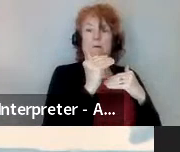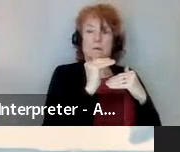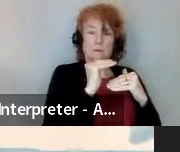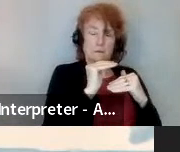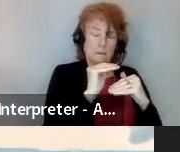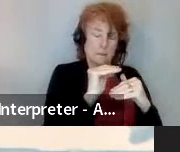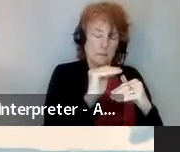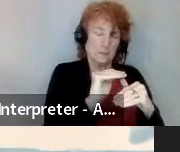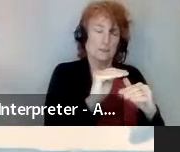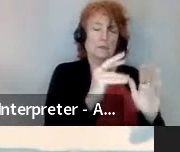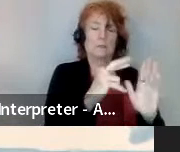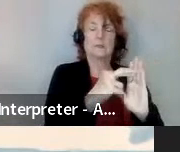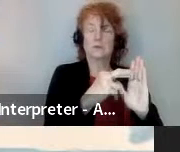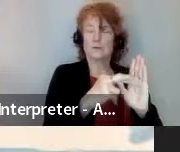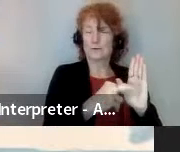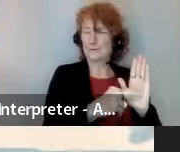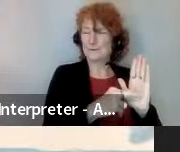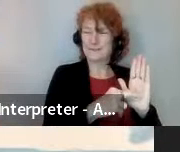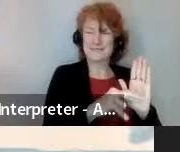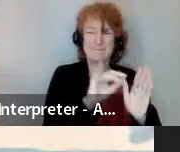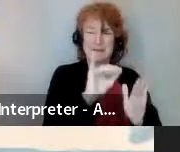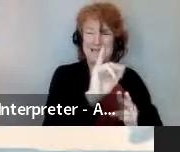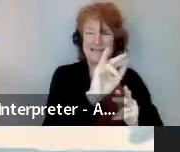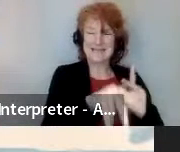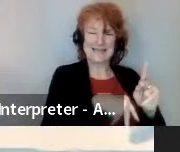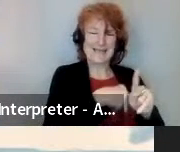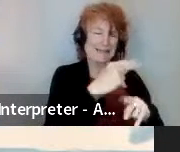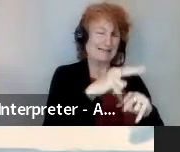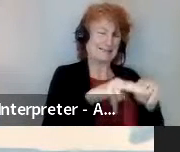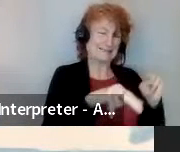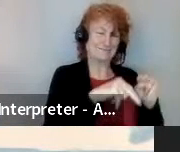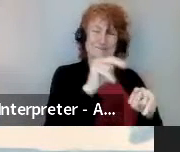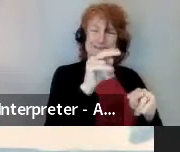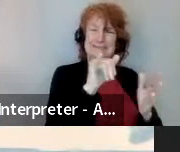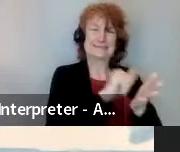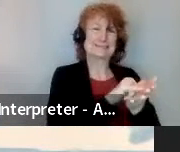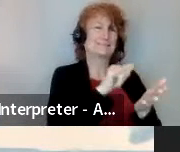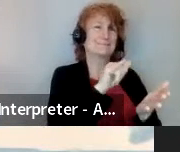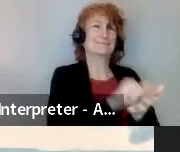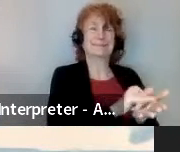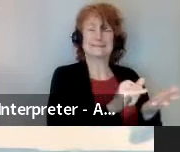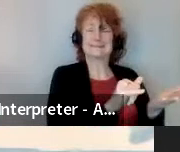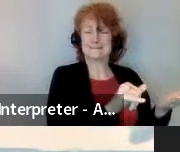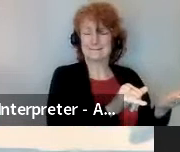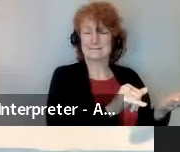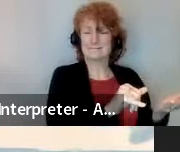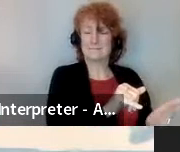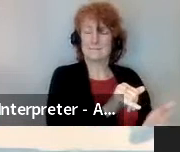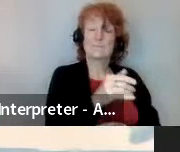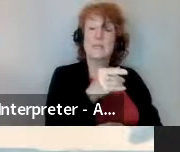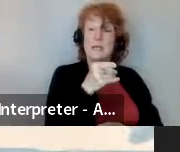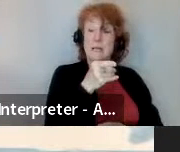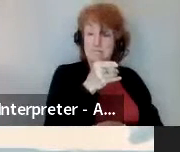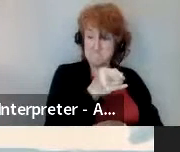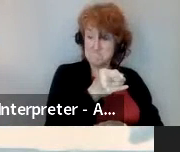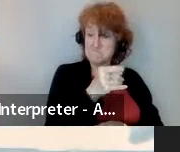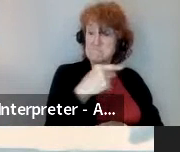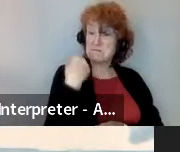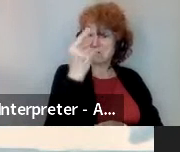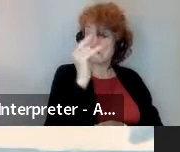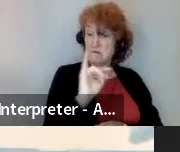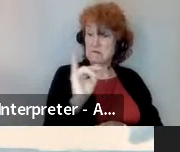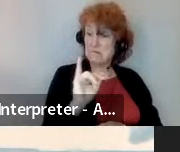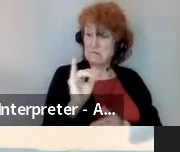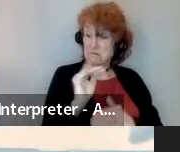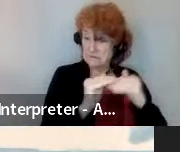commercial and 2 to 4 stories of housing on top practically infeasible. This housing type will mirror the buildings that are already present in many of New York City's